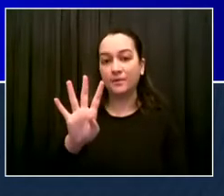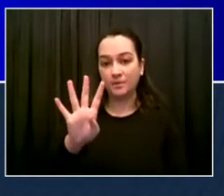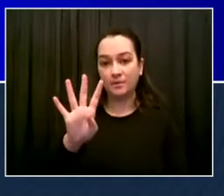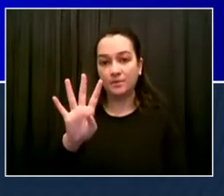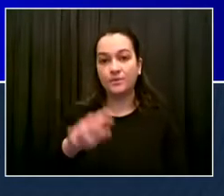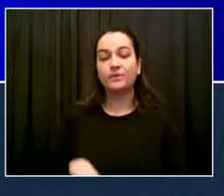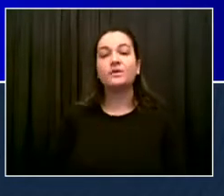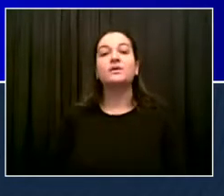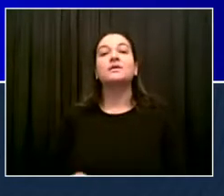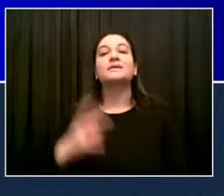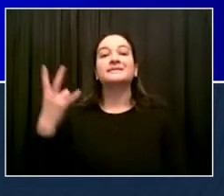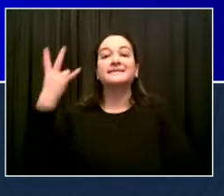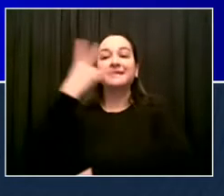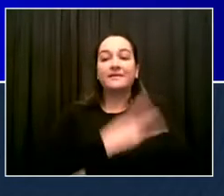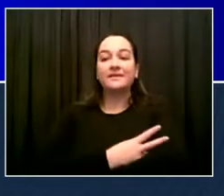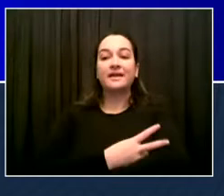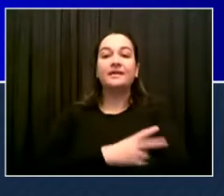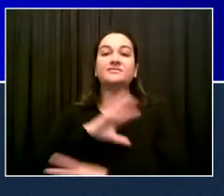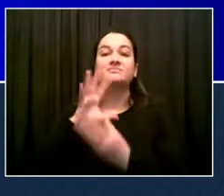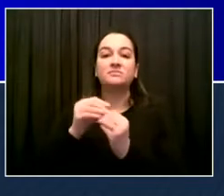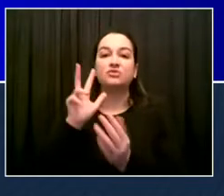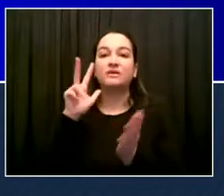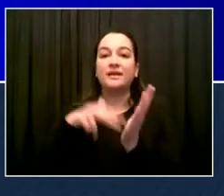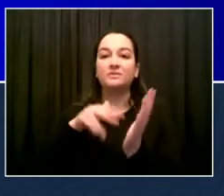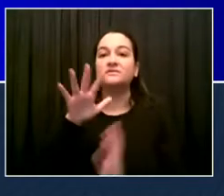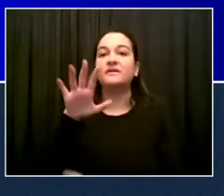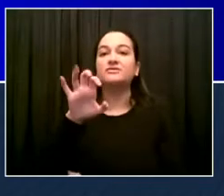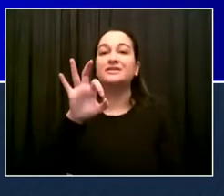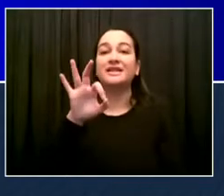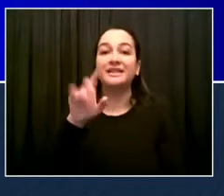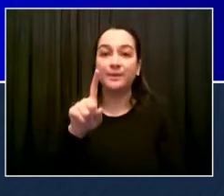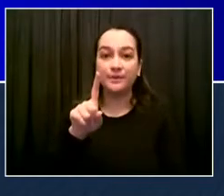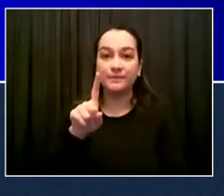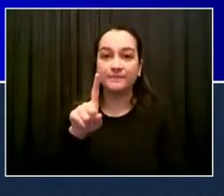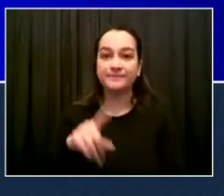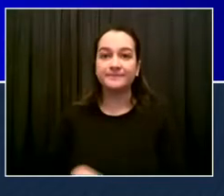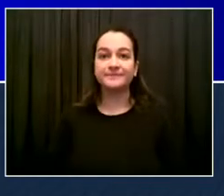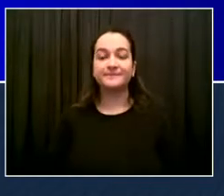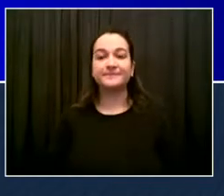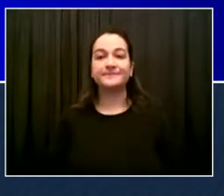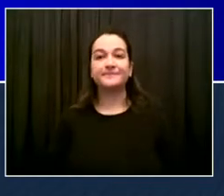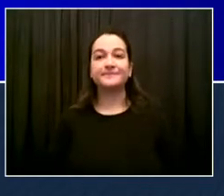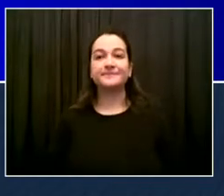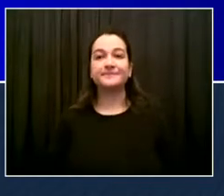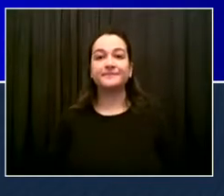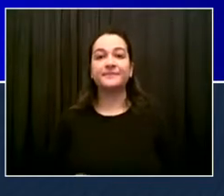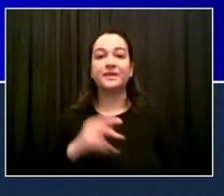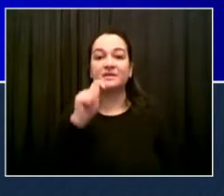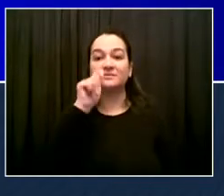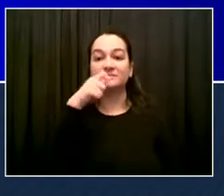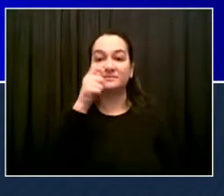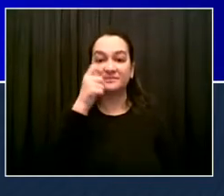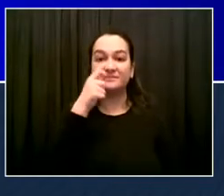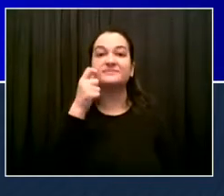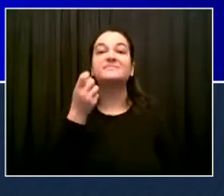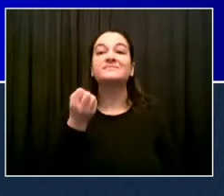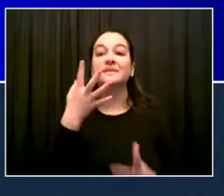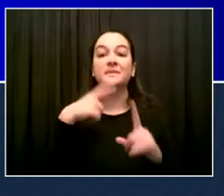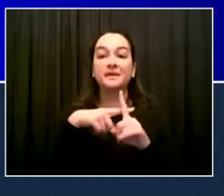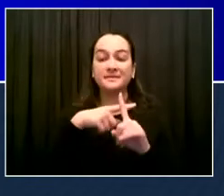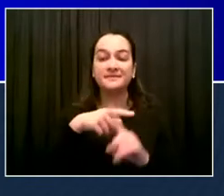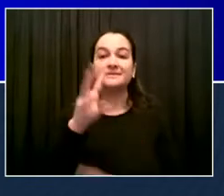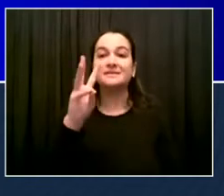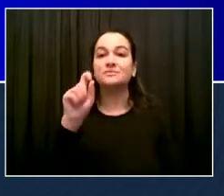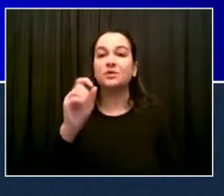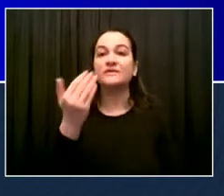report, 3,591 cases. Number three, percentage of people testing citywide positive for COVID-19. Today's report on a